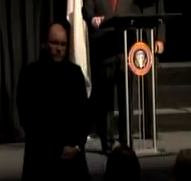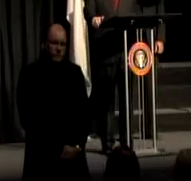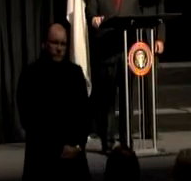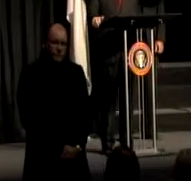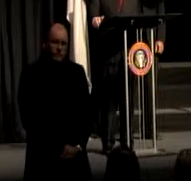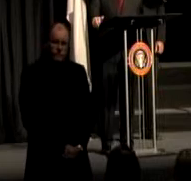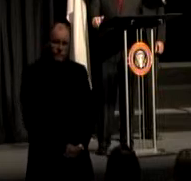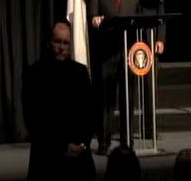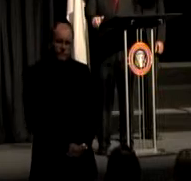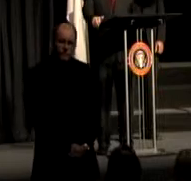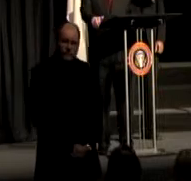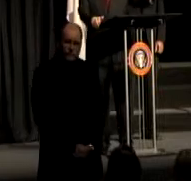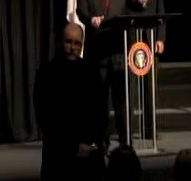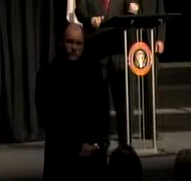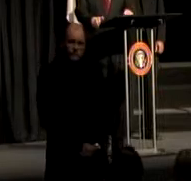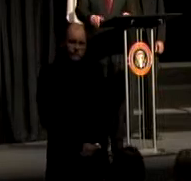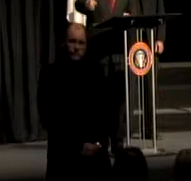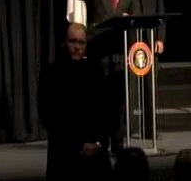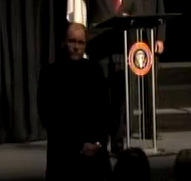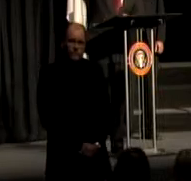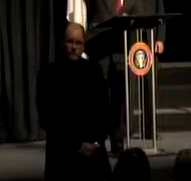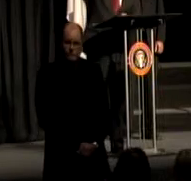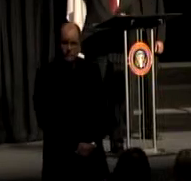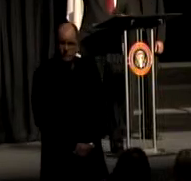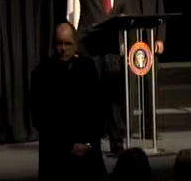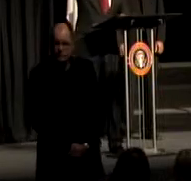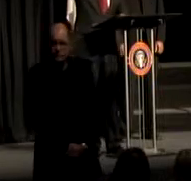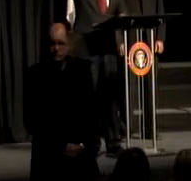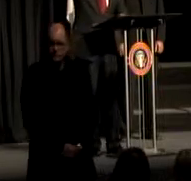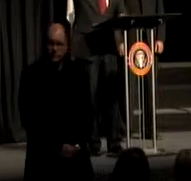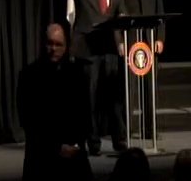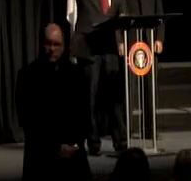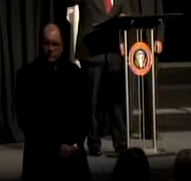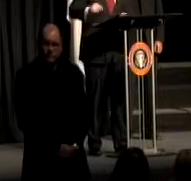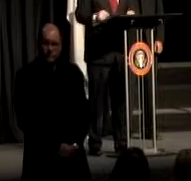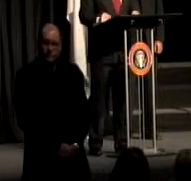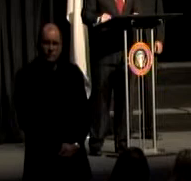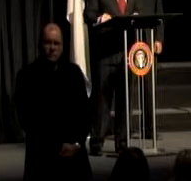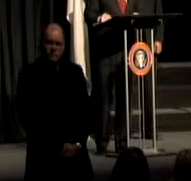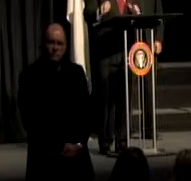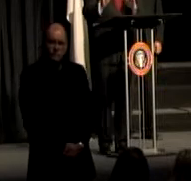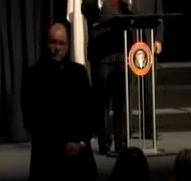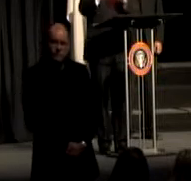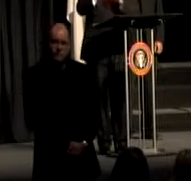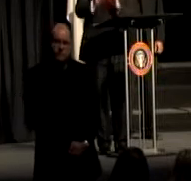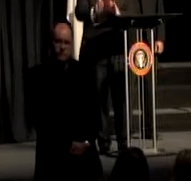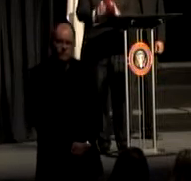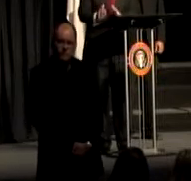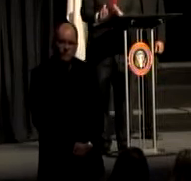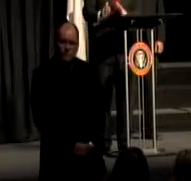said I fought a good fight I kept the faith I finished the course I'm excited about going on he